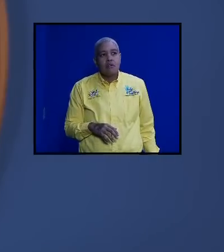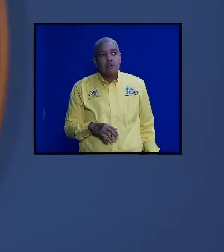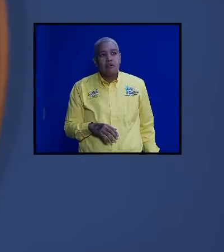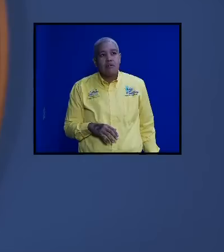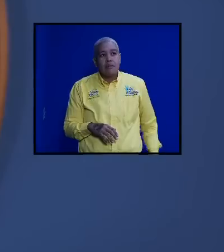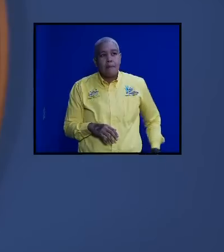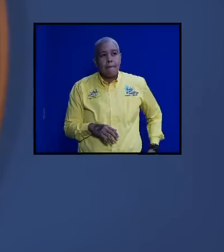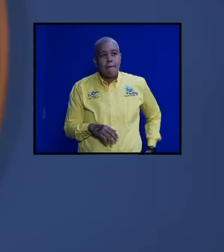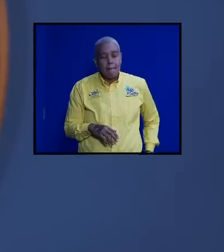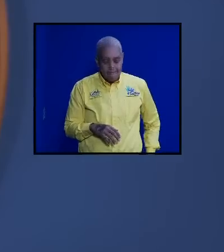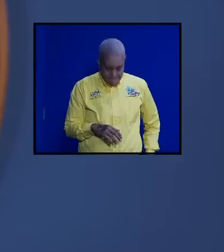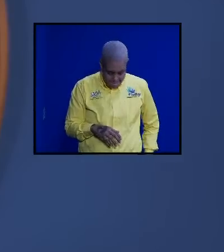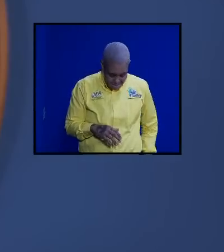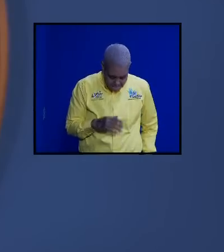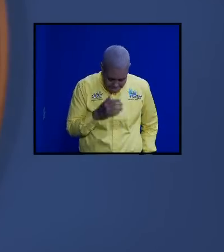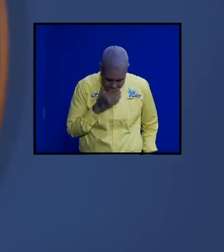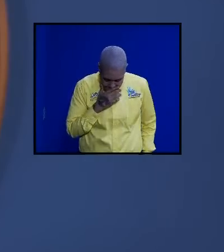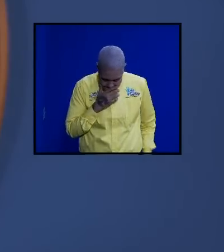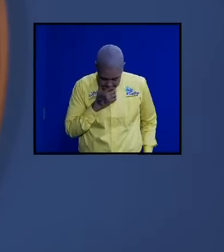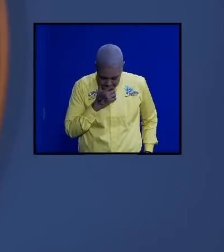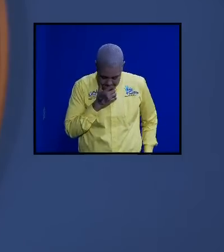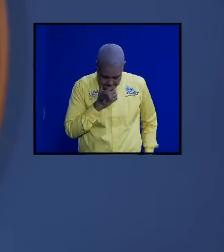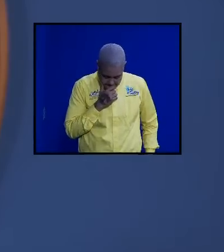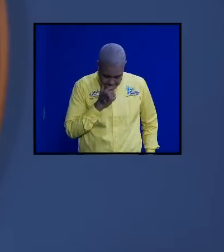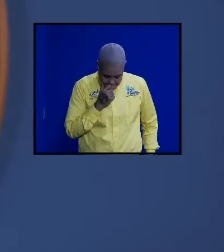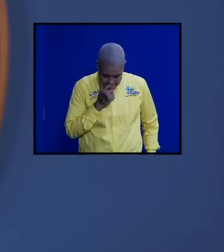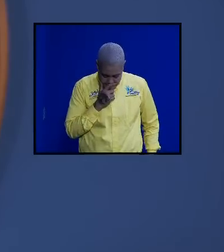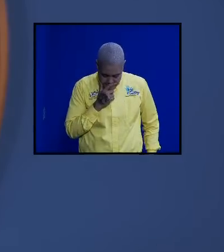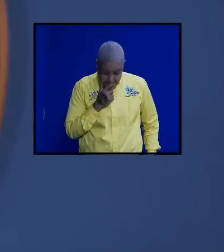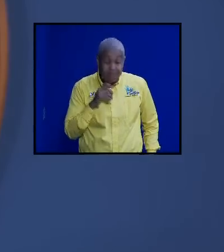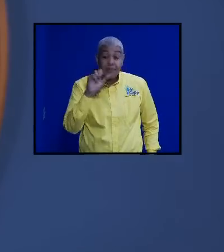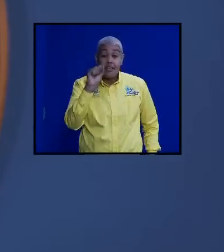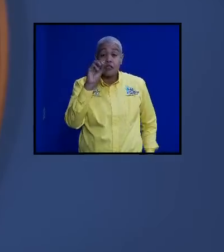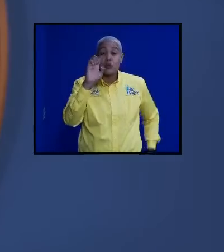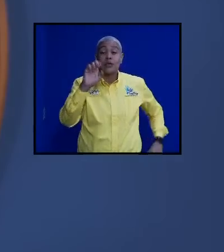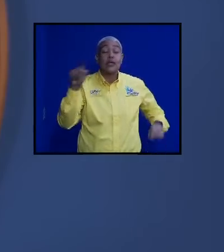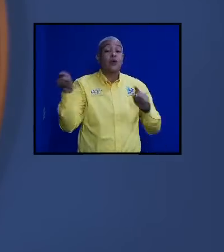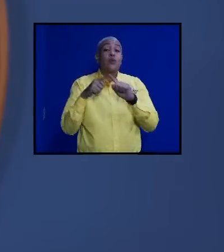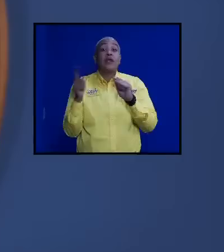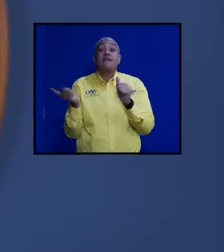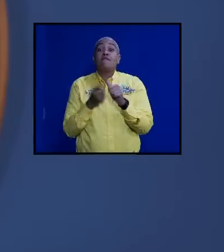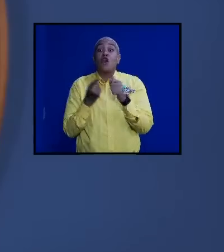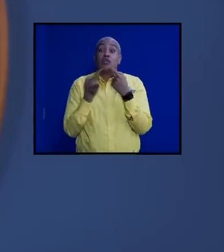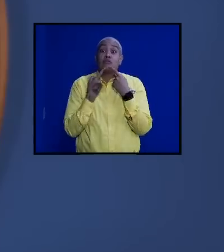The SOEs, you will recall, when they were first declared,